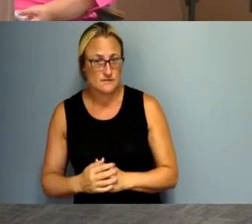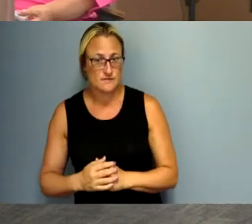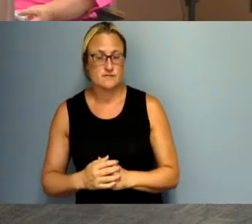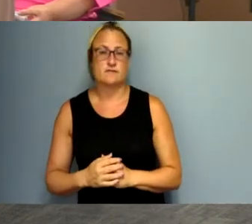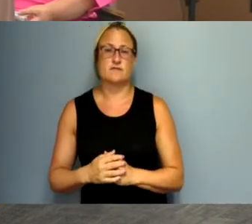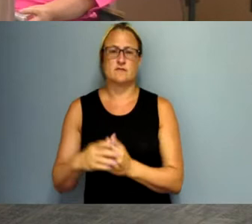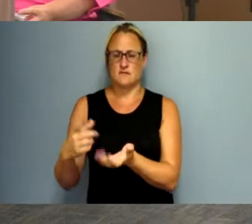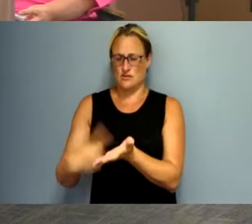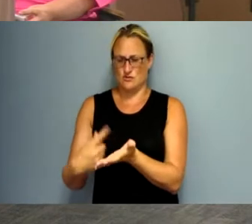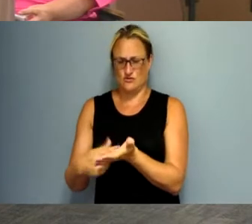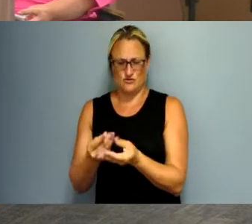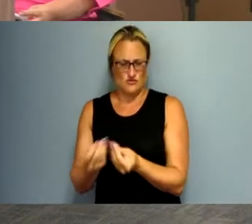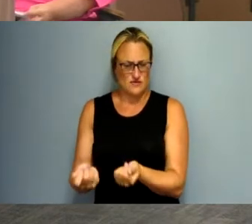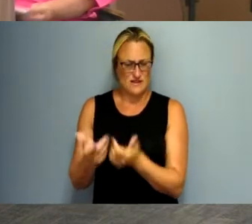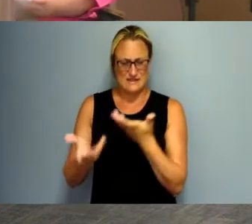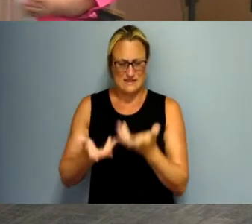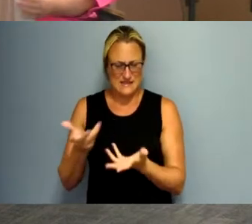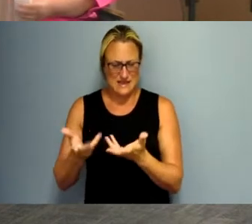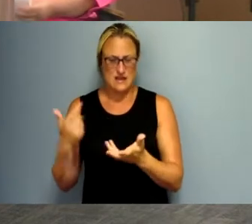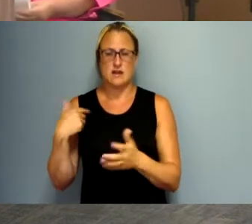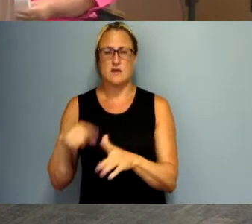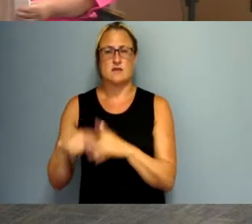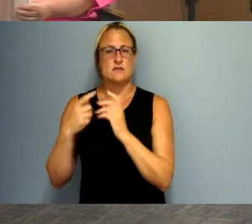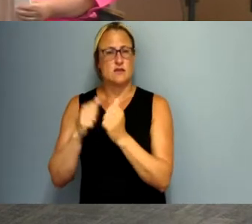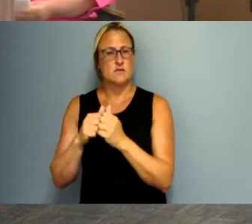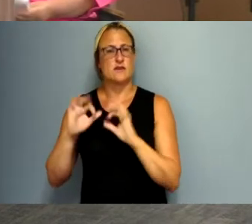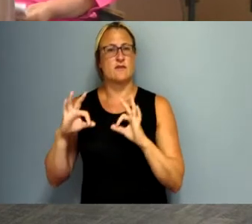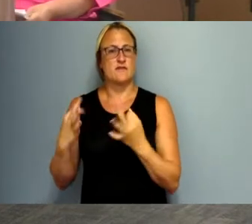Housing and Community Development began working with Family Service